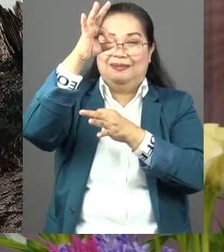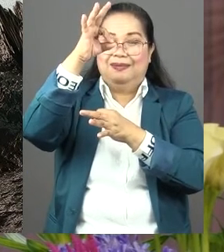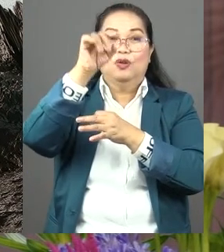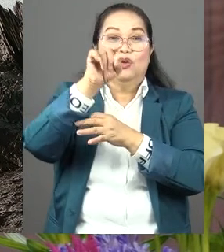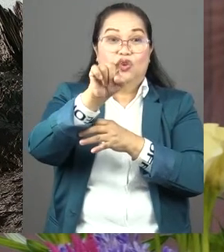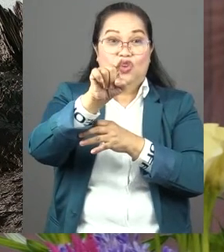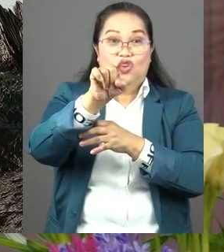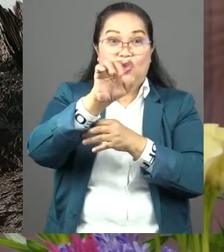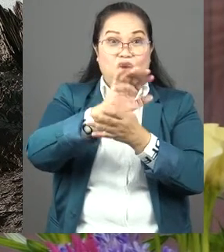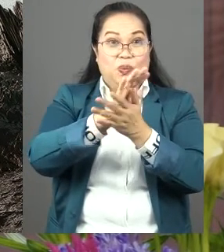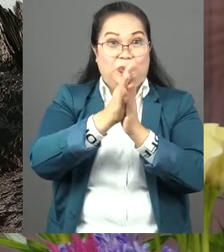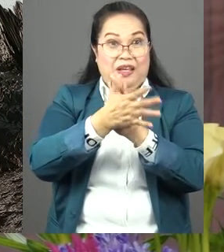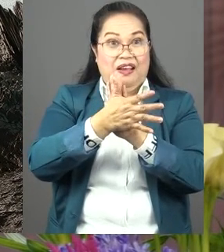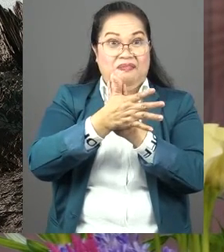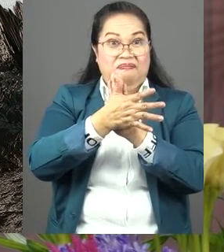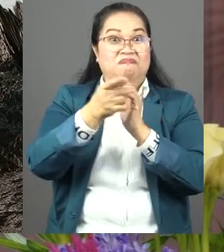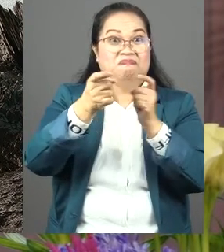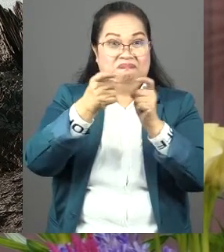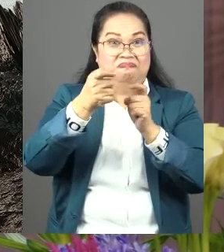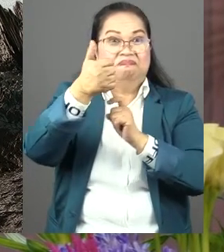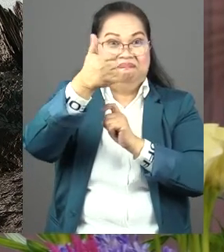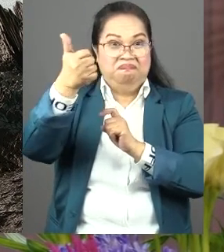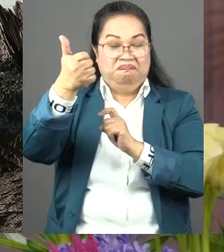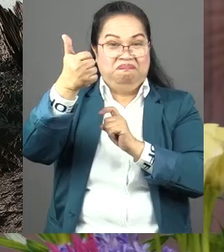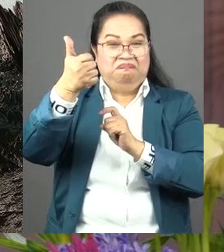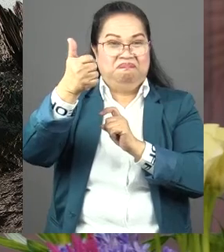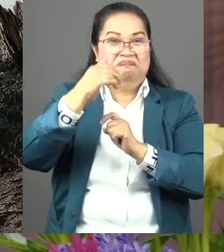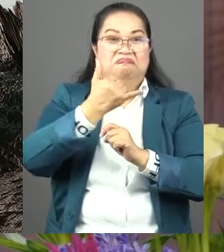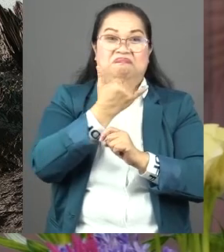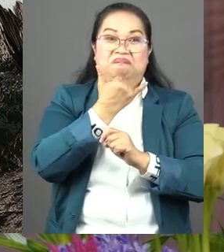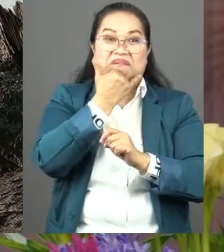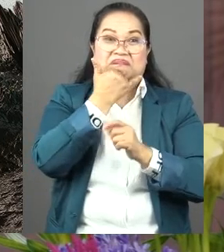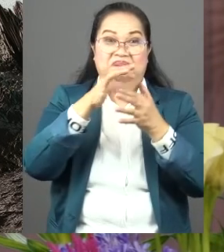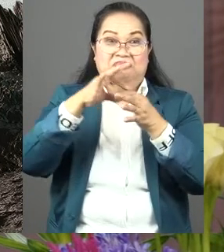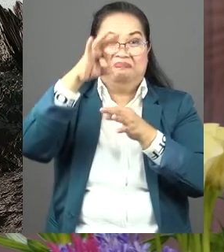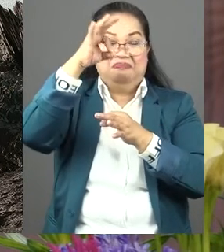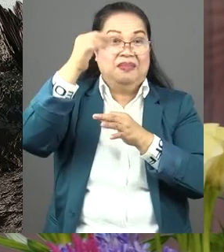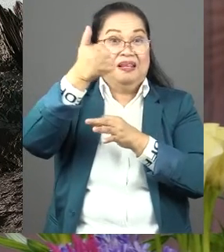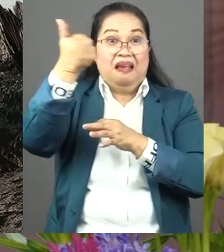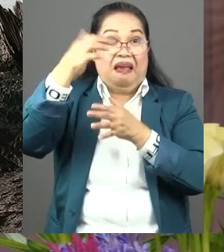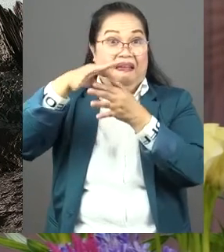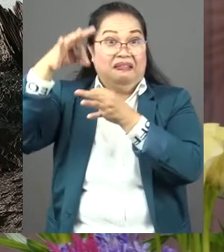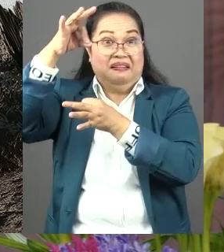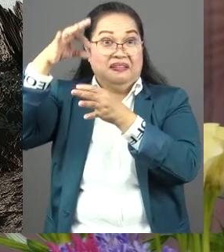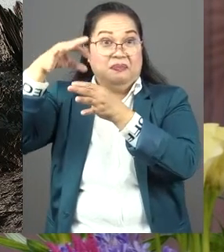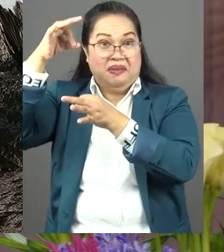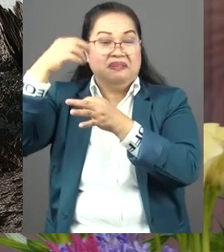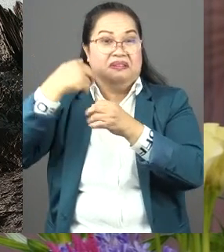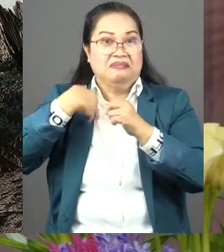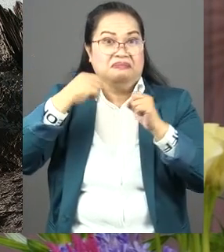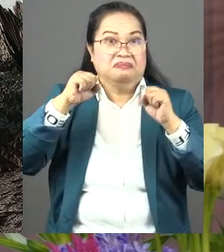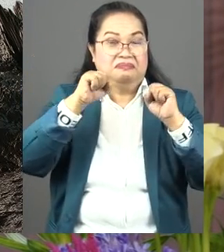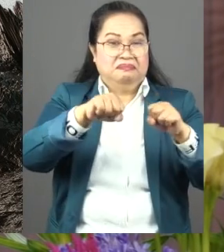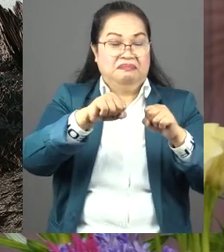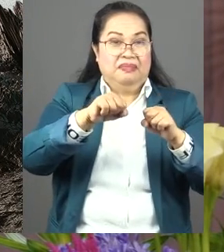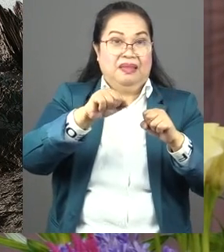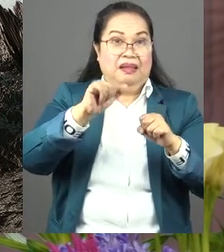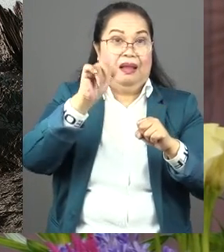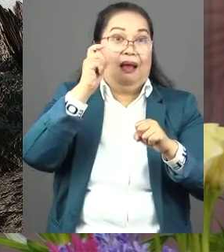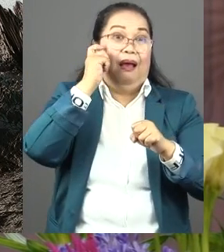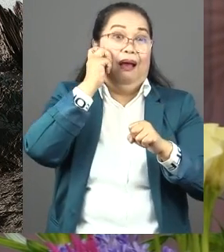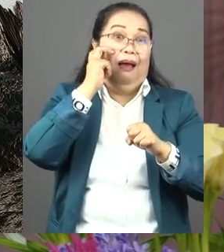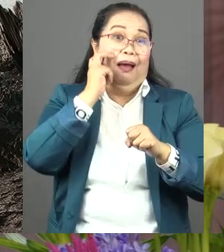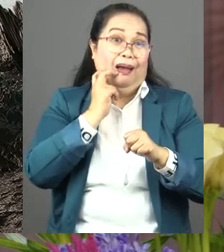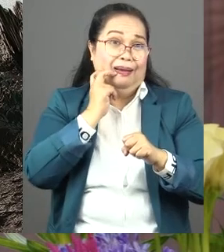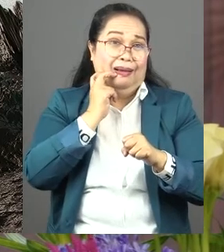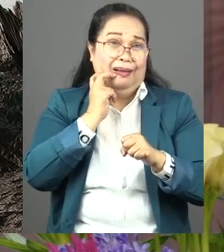you'll be driven by the wrong ones. Be filled with God's Spirit, or there are other spirits that can drive you. The spirit of alcohol,